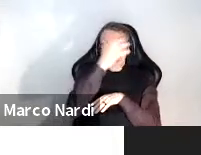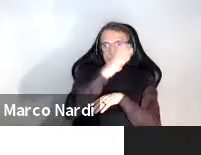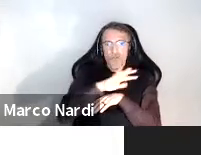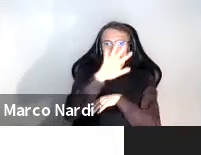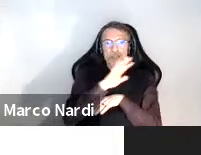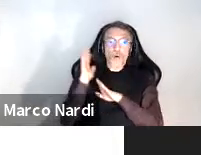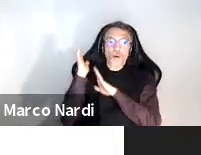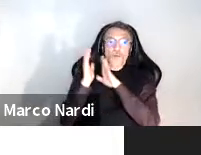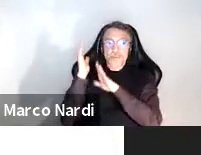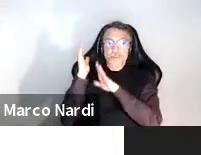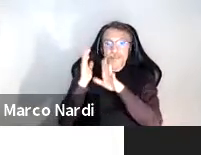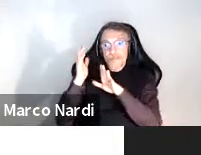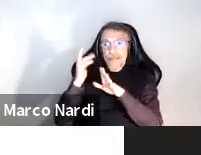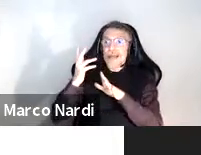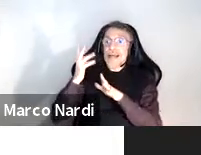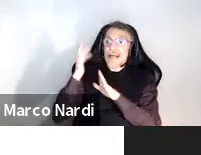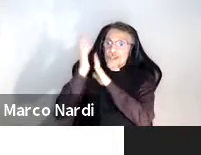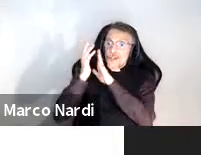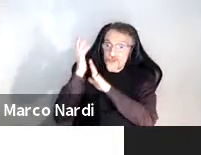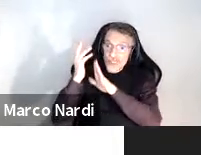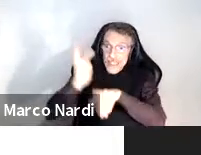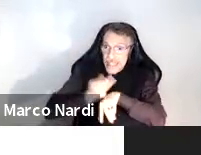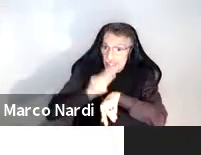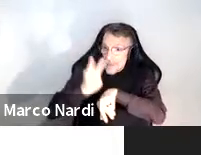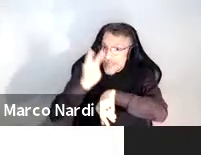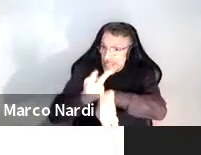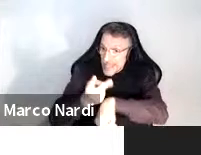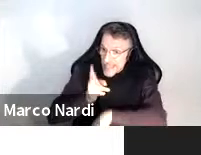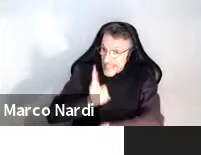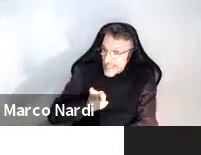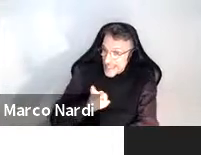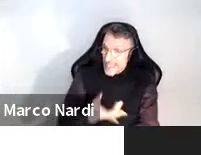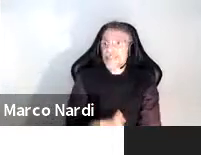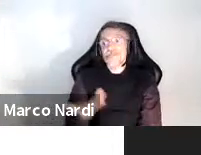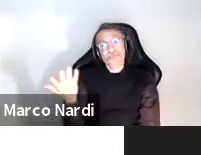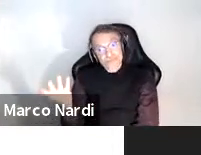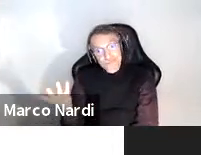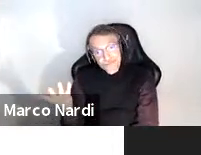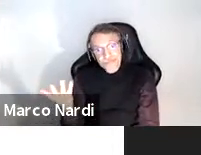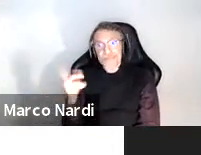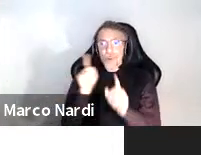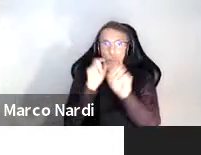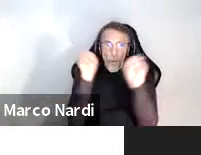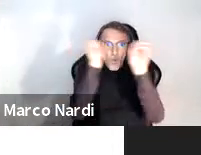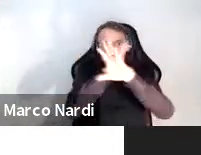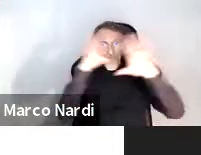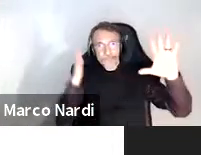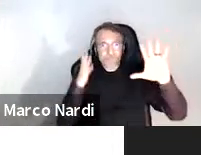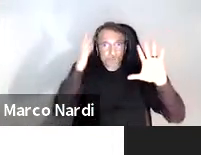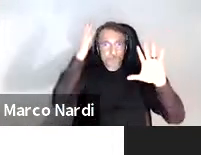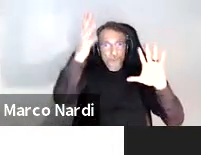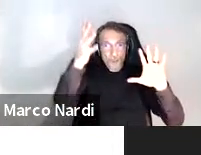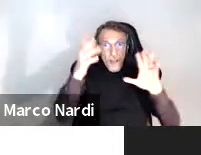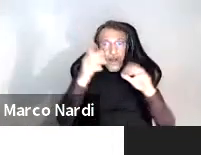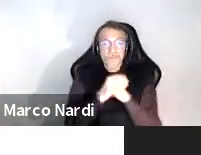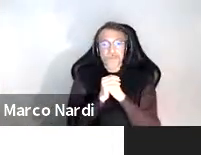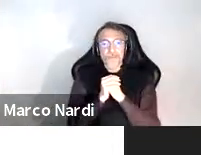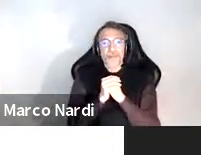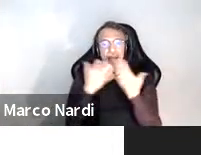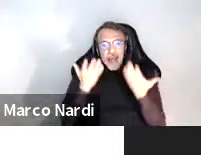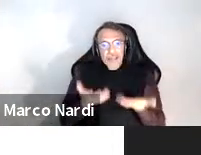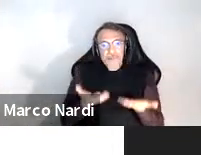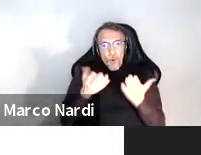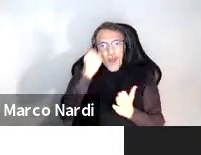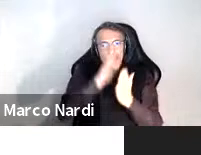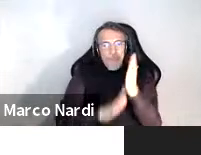itself repeat itself? In other words, what is the outlook for future? Now, from the